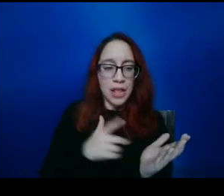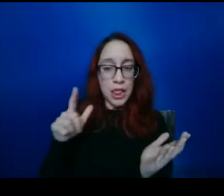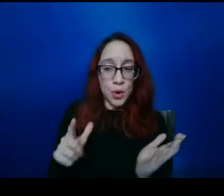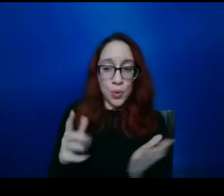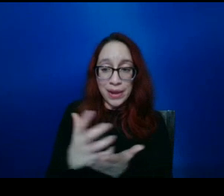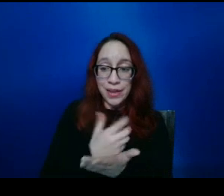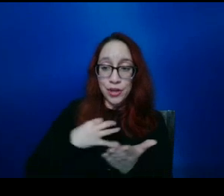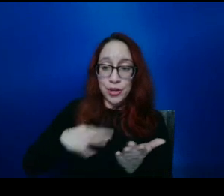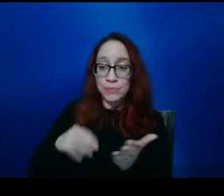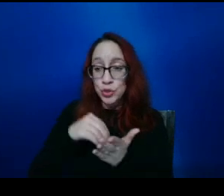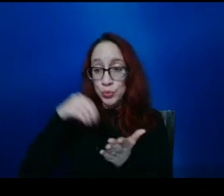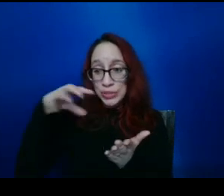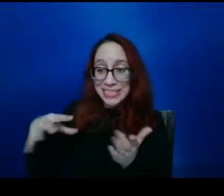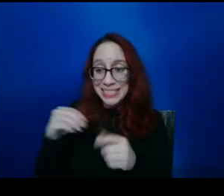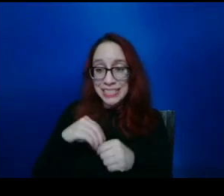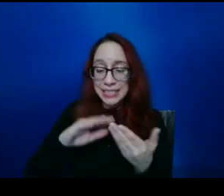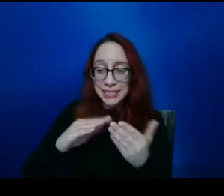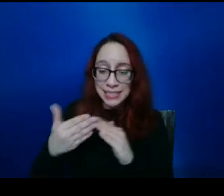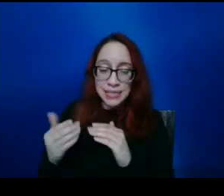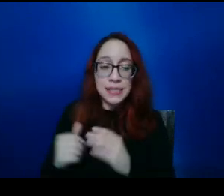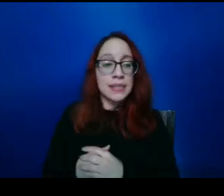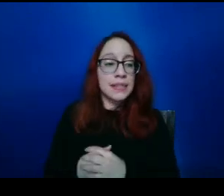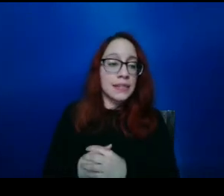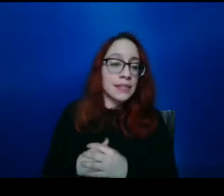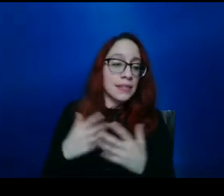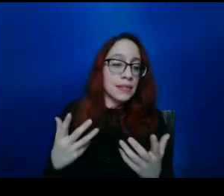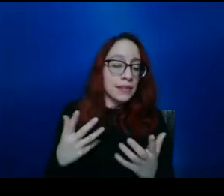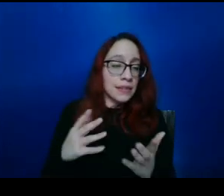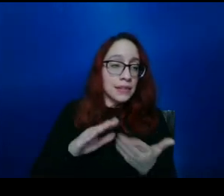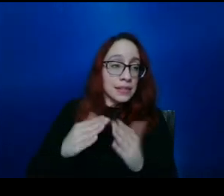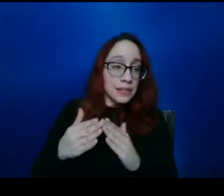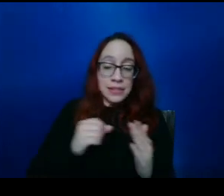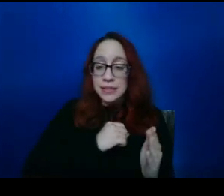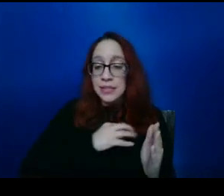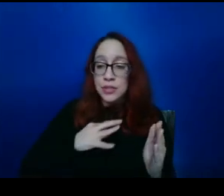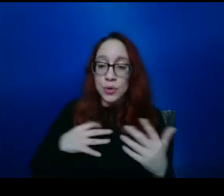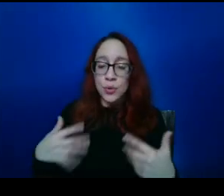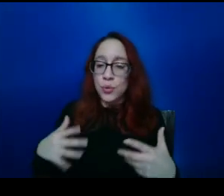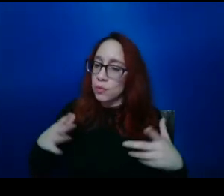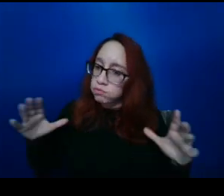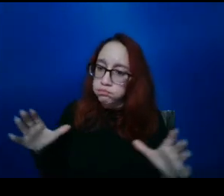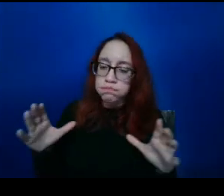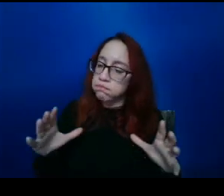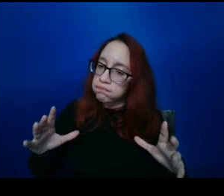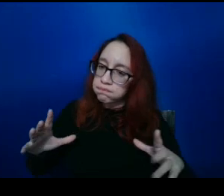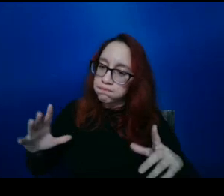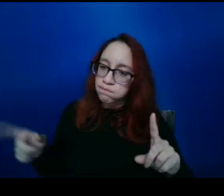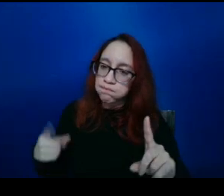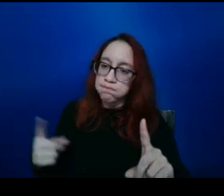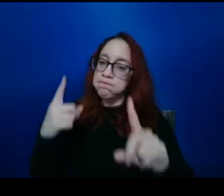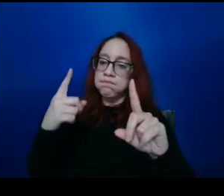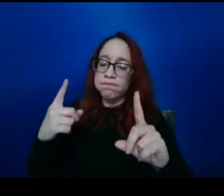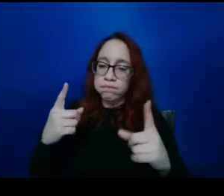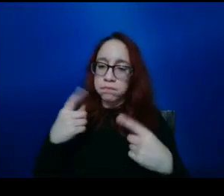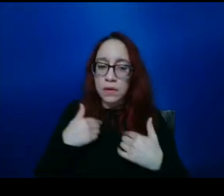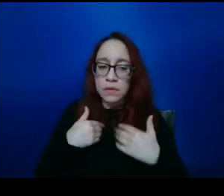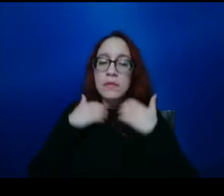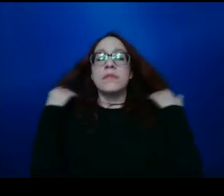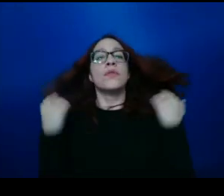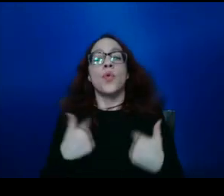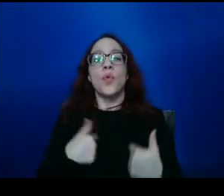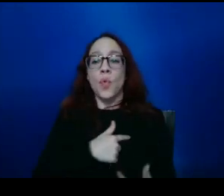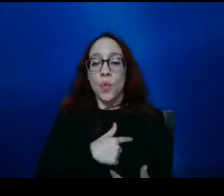income students in the city, and city staff rallied around it, and we were able